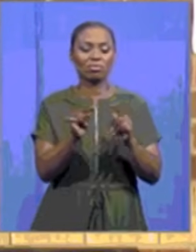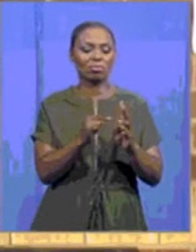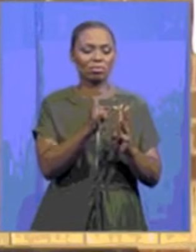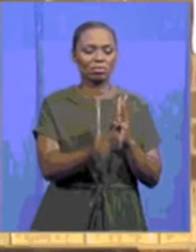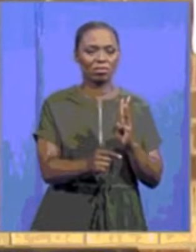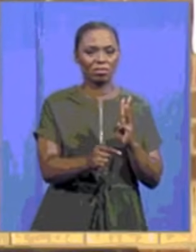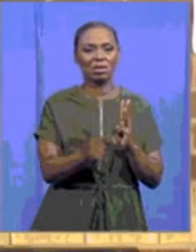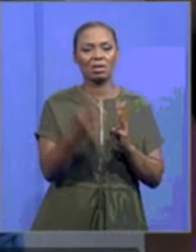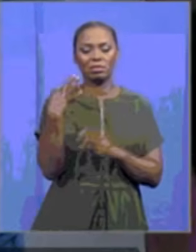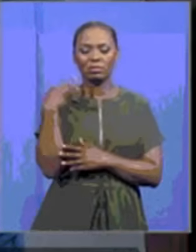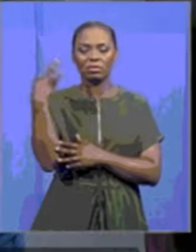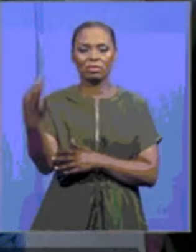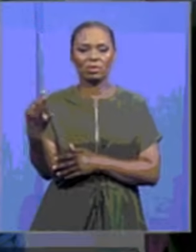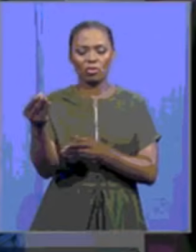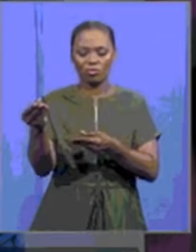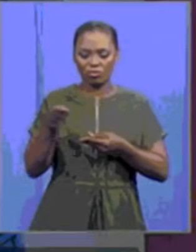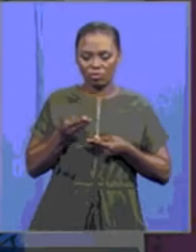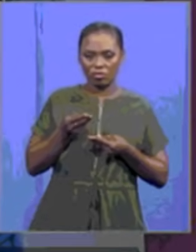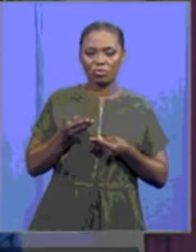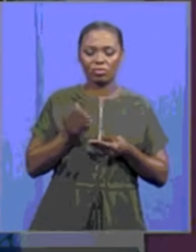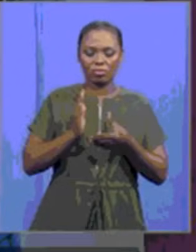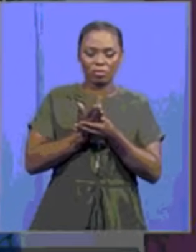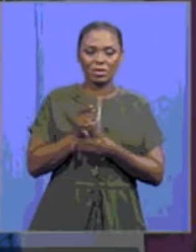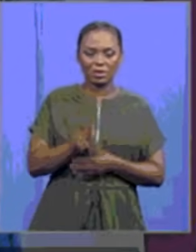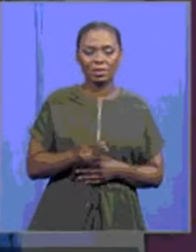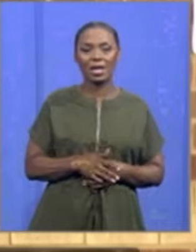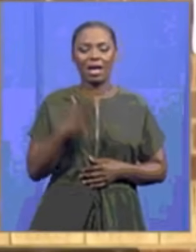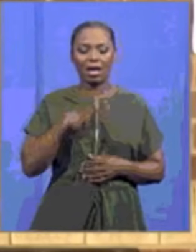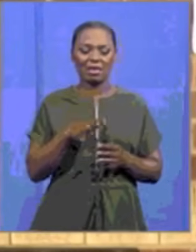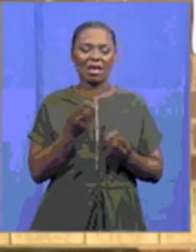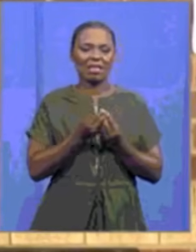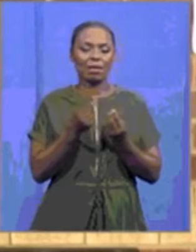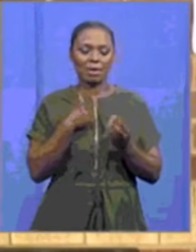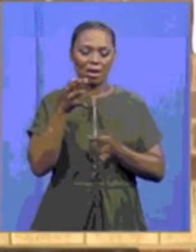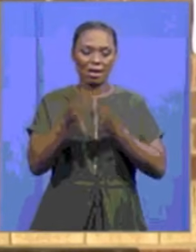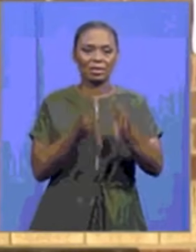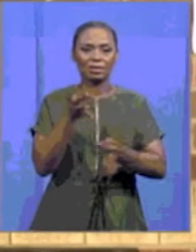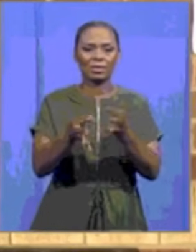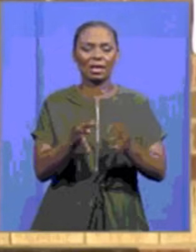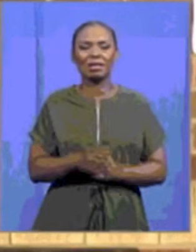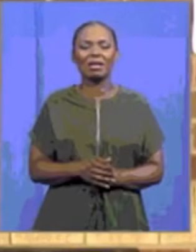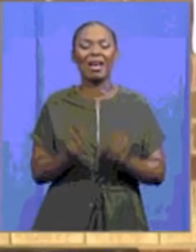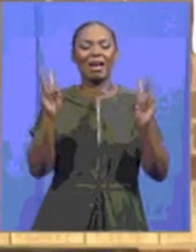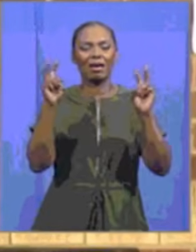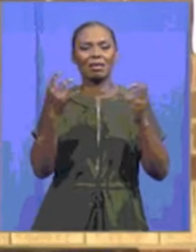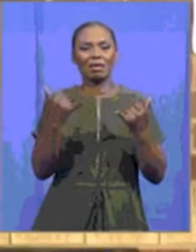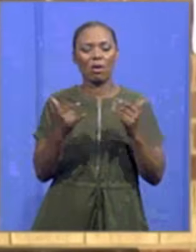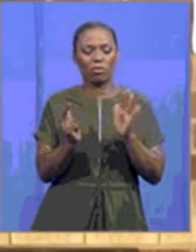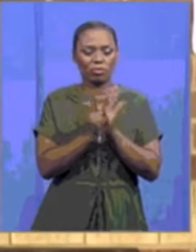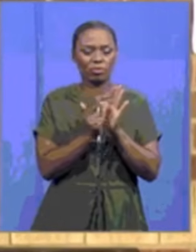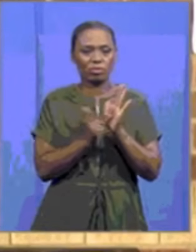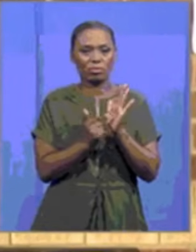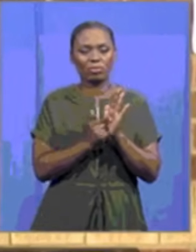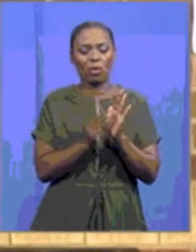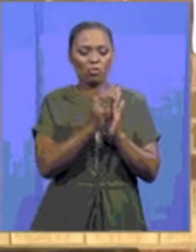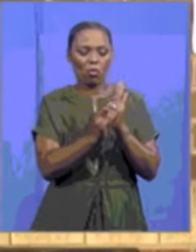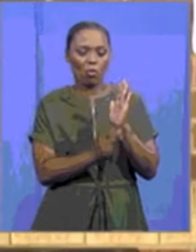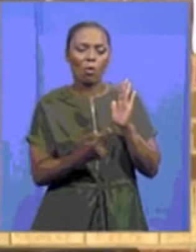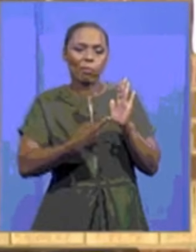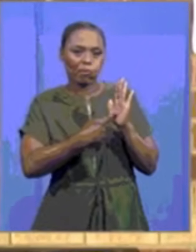hore ba fuwe ka dikhopi tsa dokete. E nngwe ya ntho e nka hlalosang ke hore ho na le condition e beilweng ho ya hore ba ntshwe ka beili ke